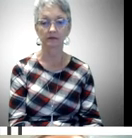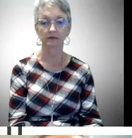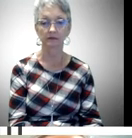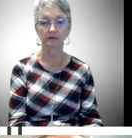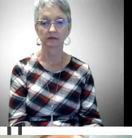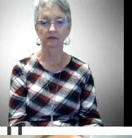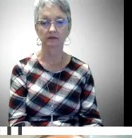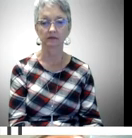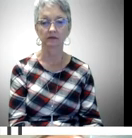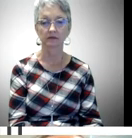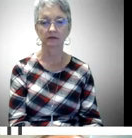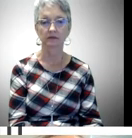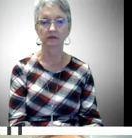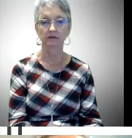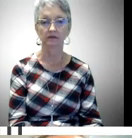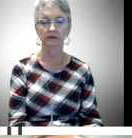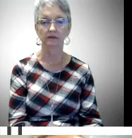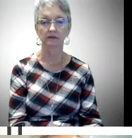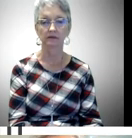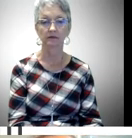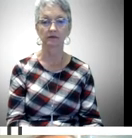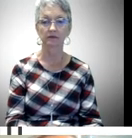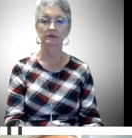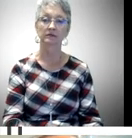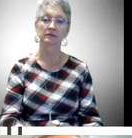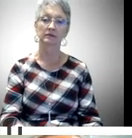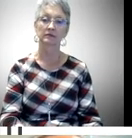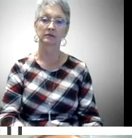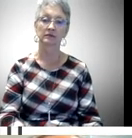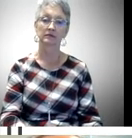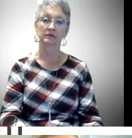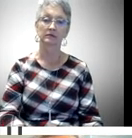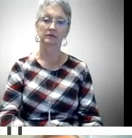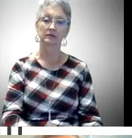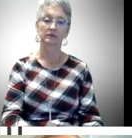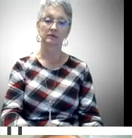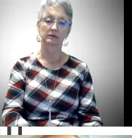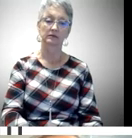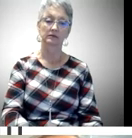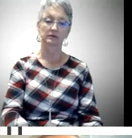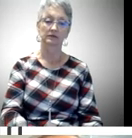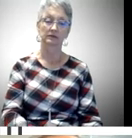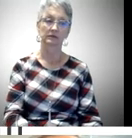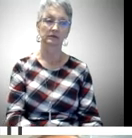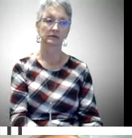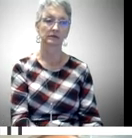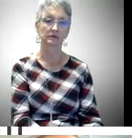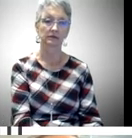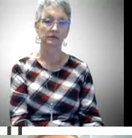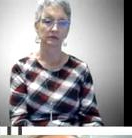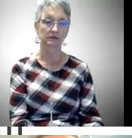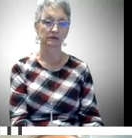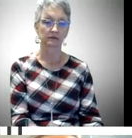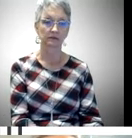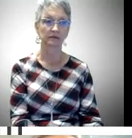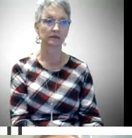the supporter. You know, people have approached me saying, because a lot of the guardianship programs want to enter supported